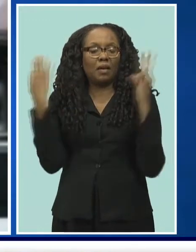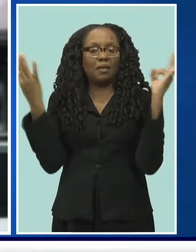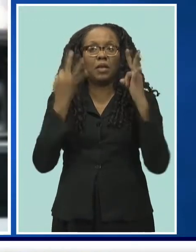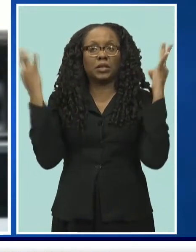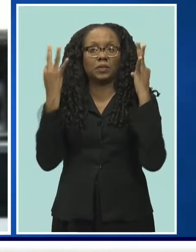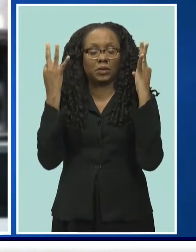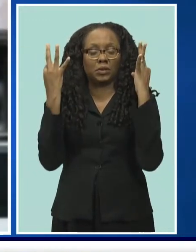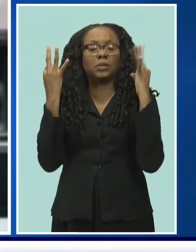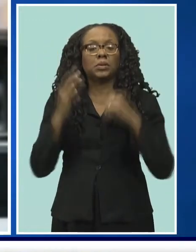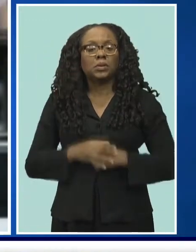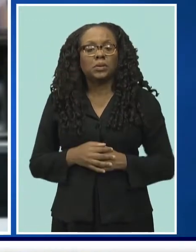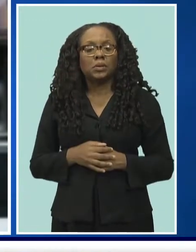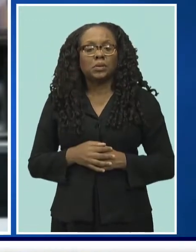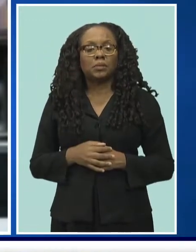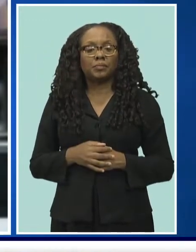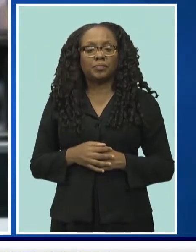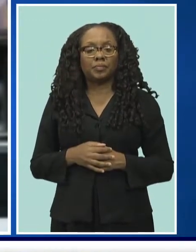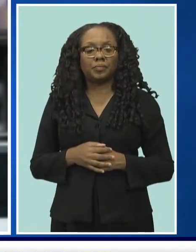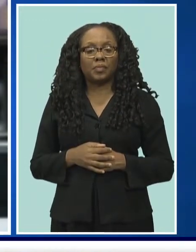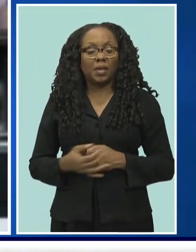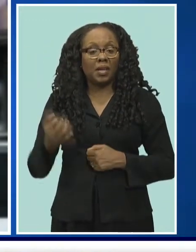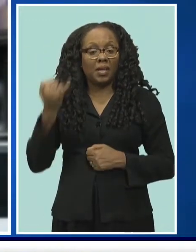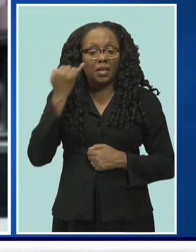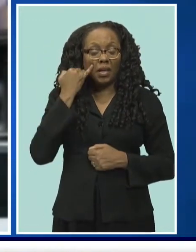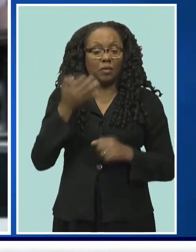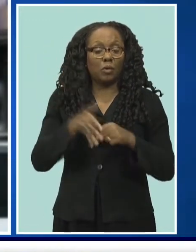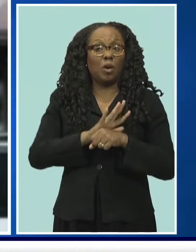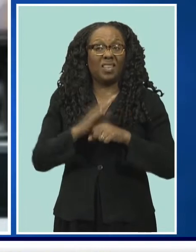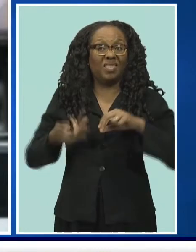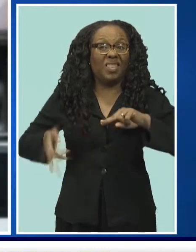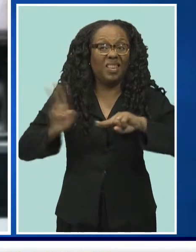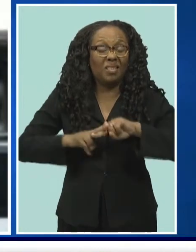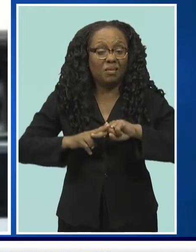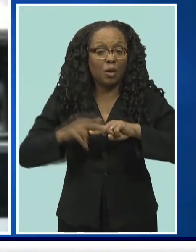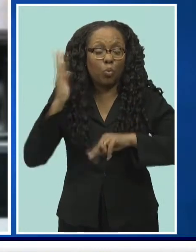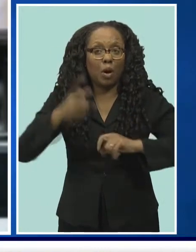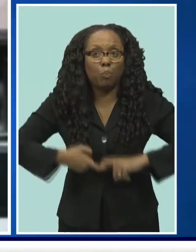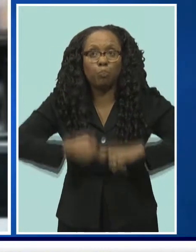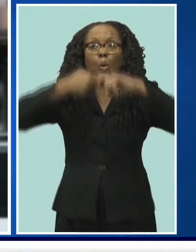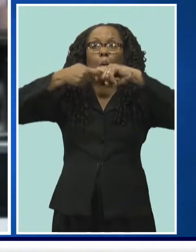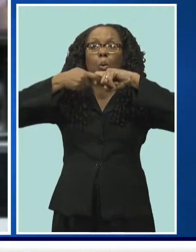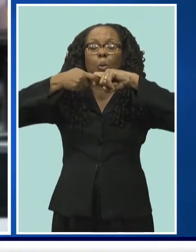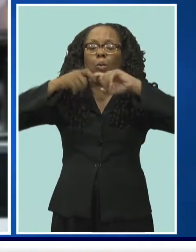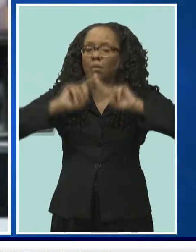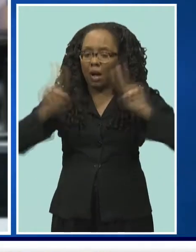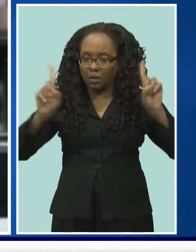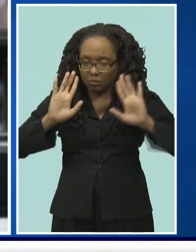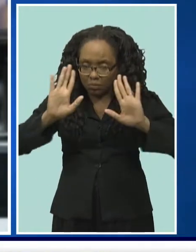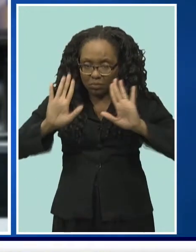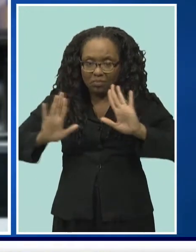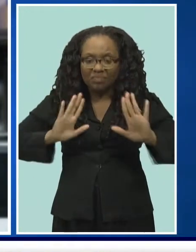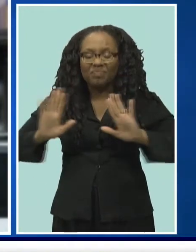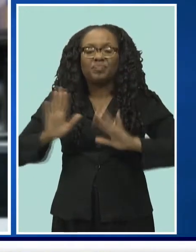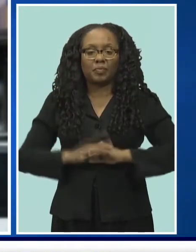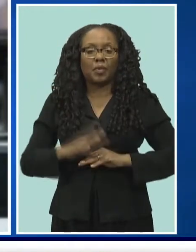year's festival, although officials say they will press brakes if the situation changes, as they acknowledged rising COVID-19 cases in